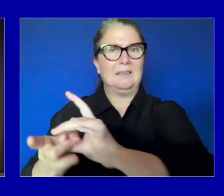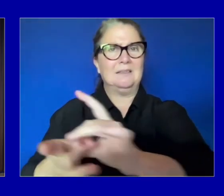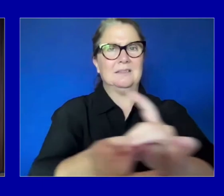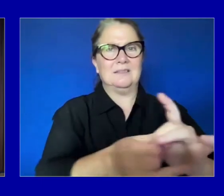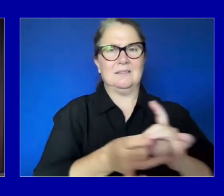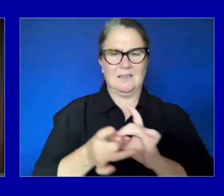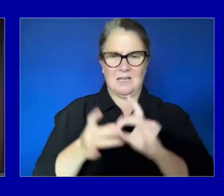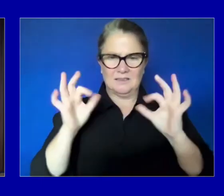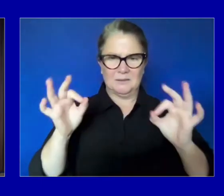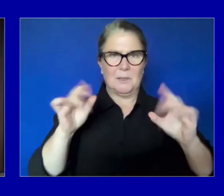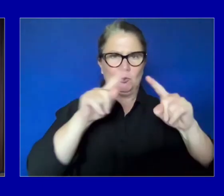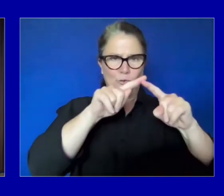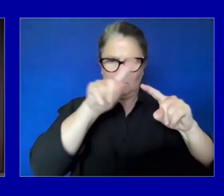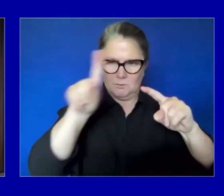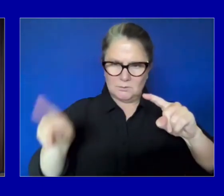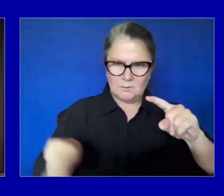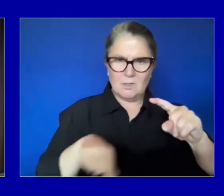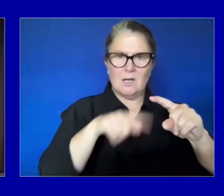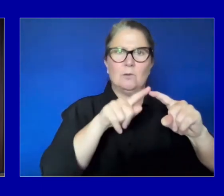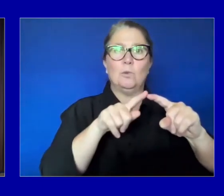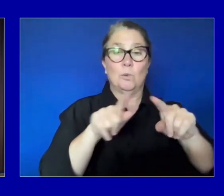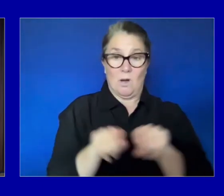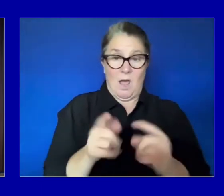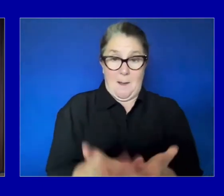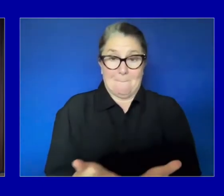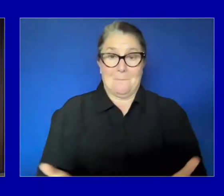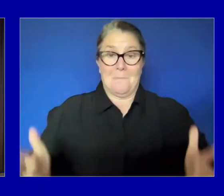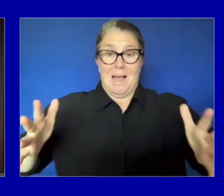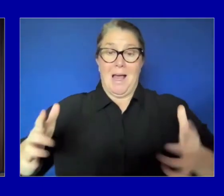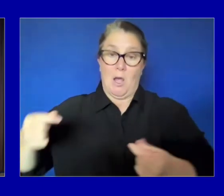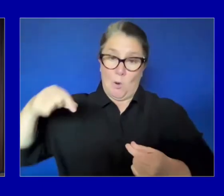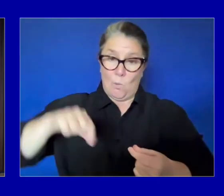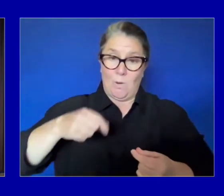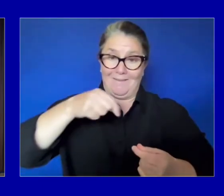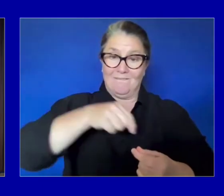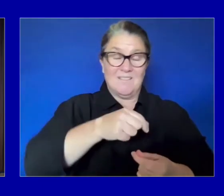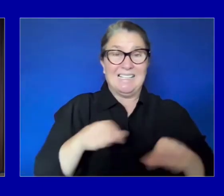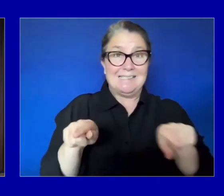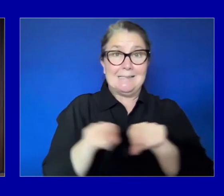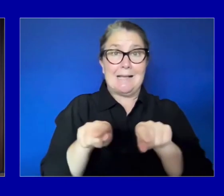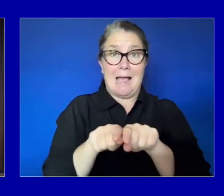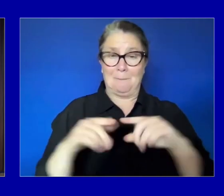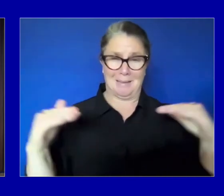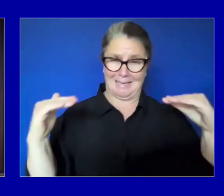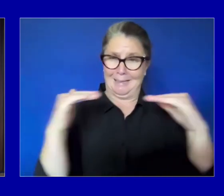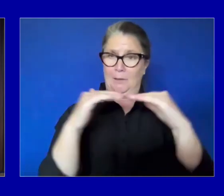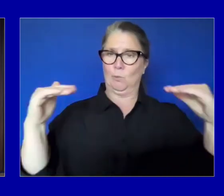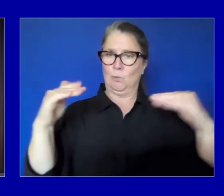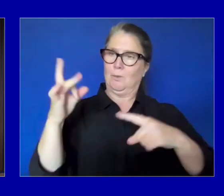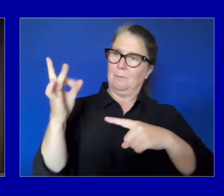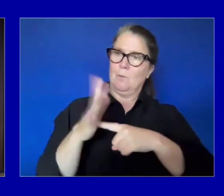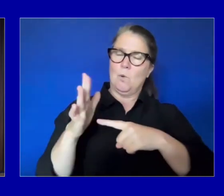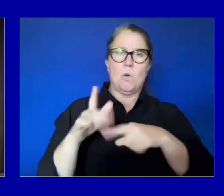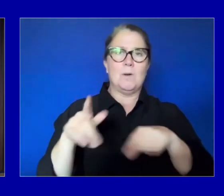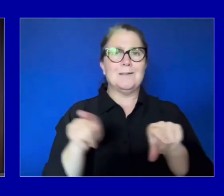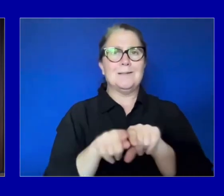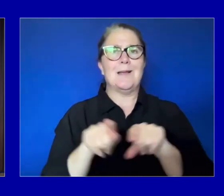basket weaving is just as important as the cultural burning because it's all part of the same cycle.